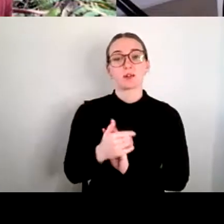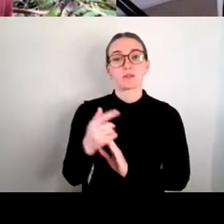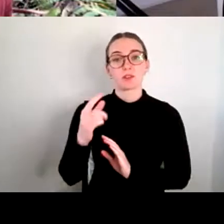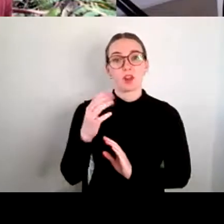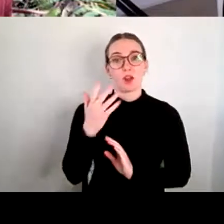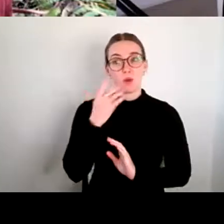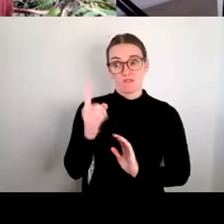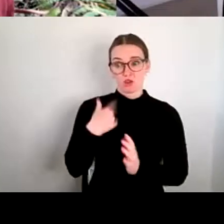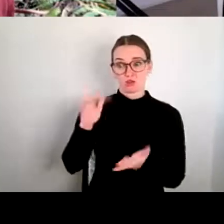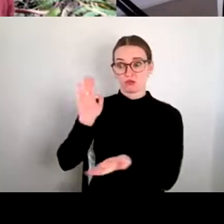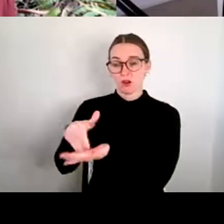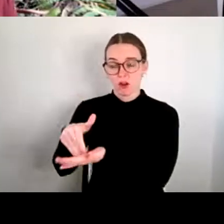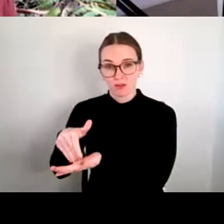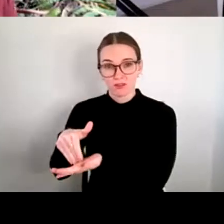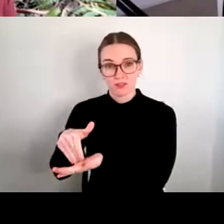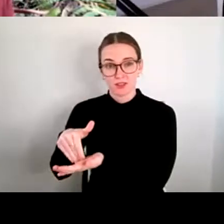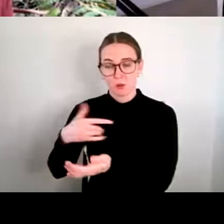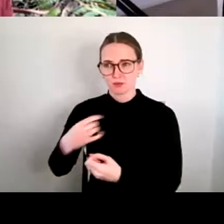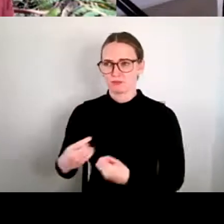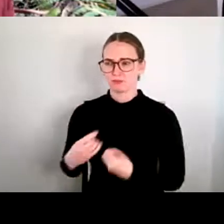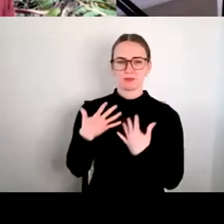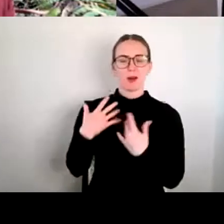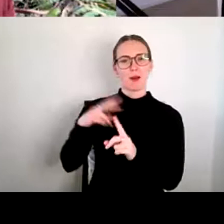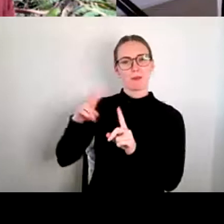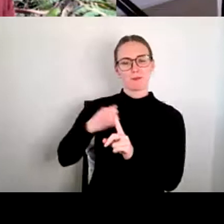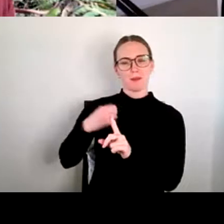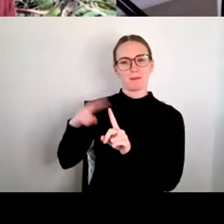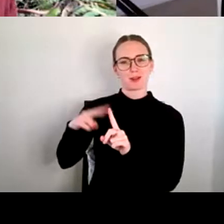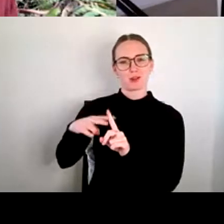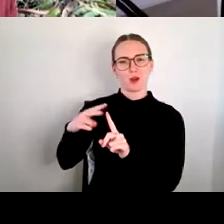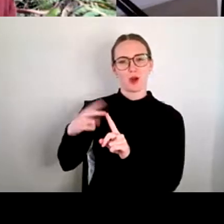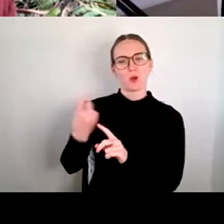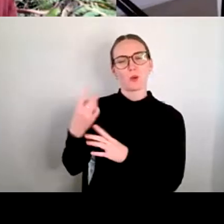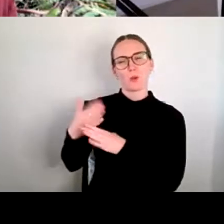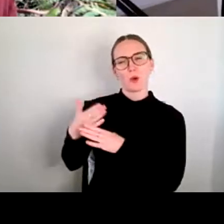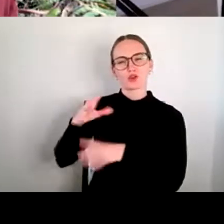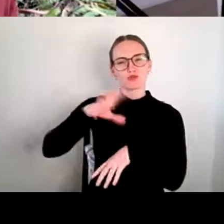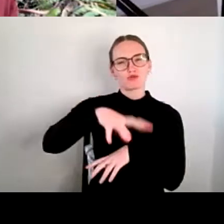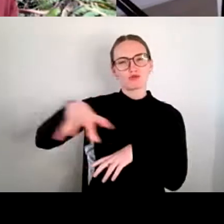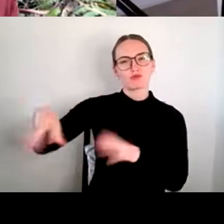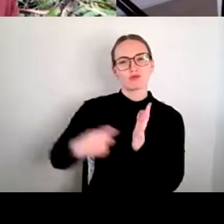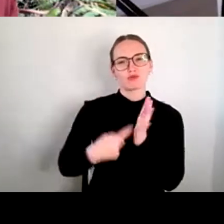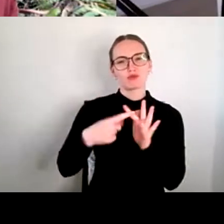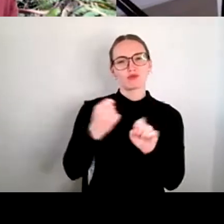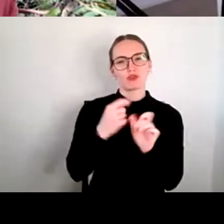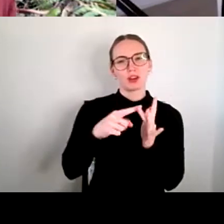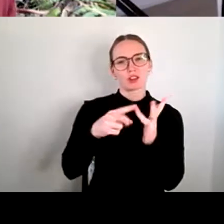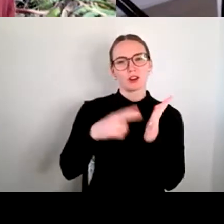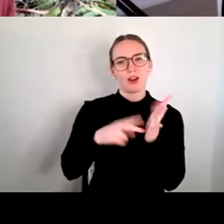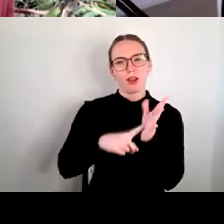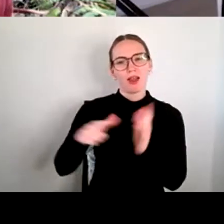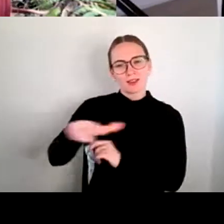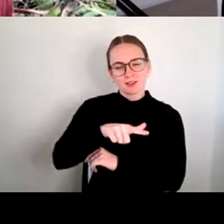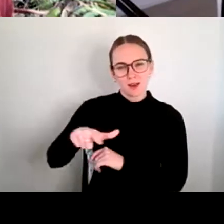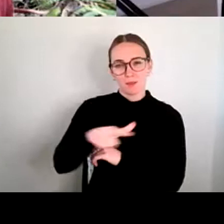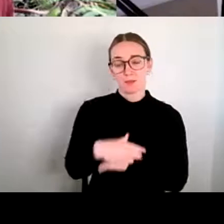there, inspired by a mentor of mine who works in kind of the regional landscape, I'd never really been to Mildura before,